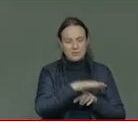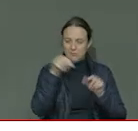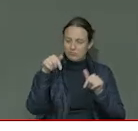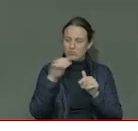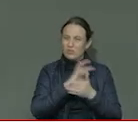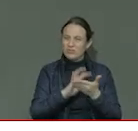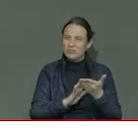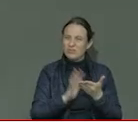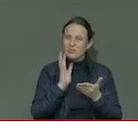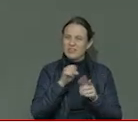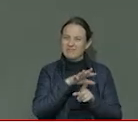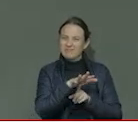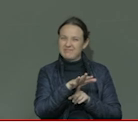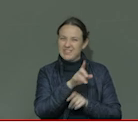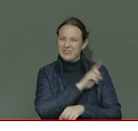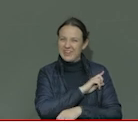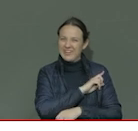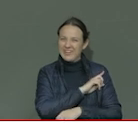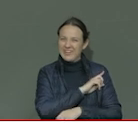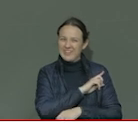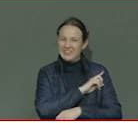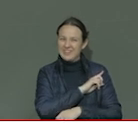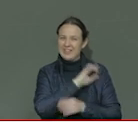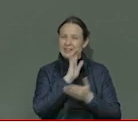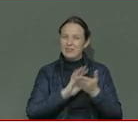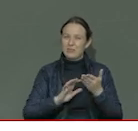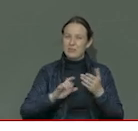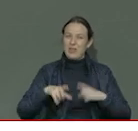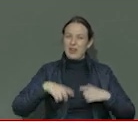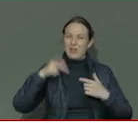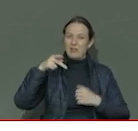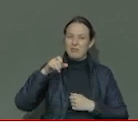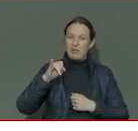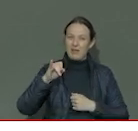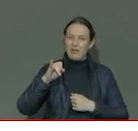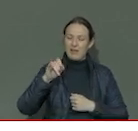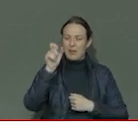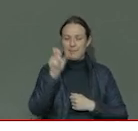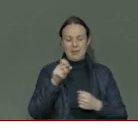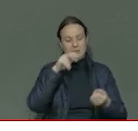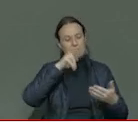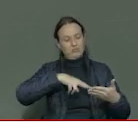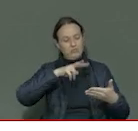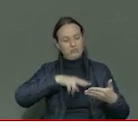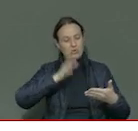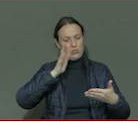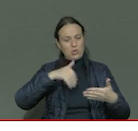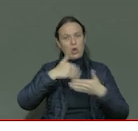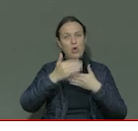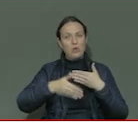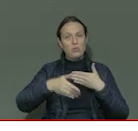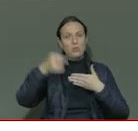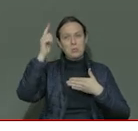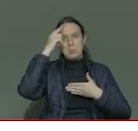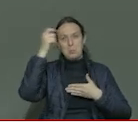in God? Why will the story of life of Pi make someone who reads it believe in God? Can anyone answer that for